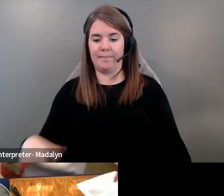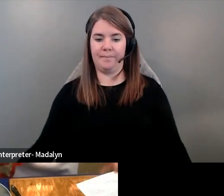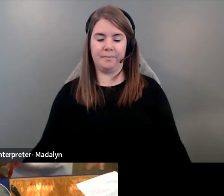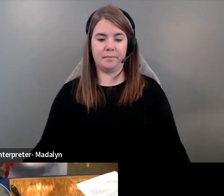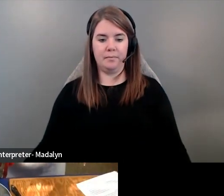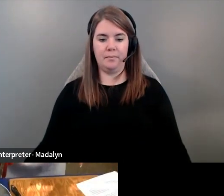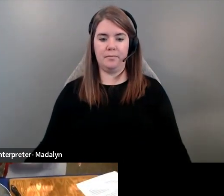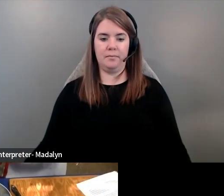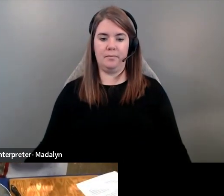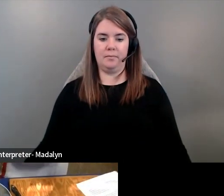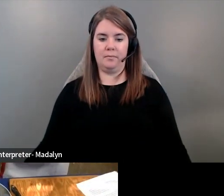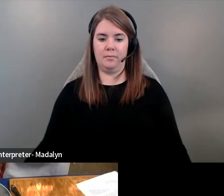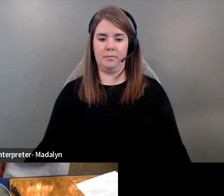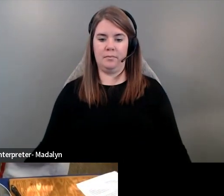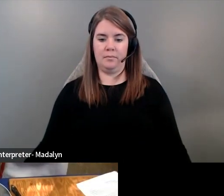going to